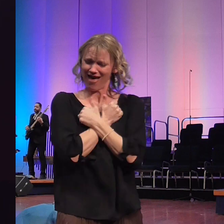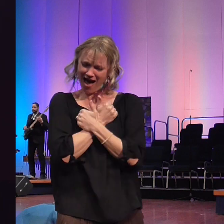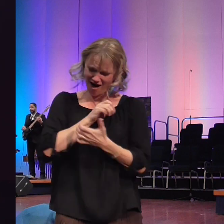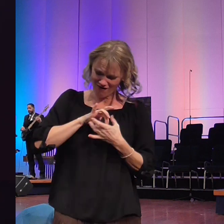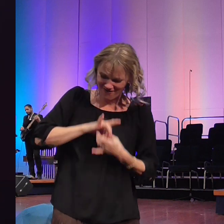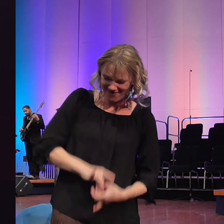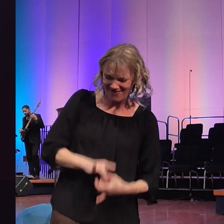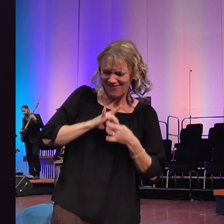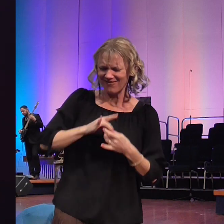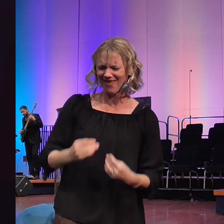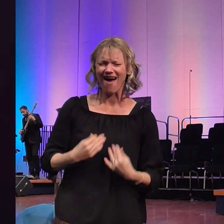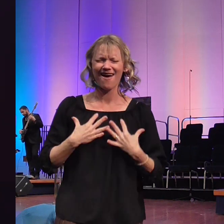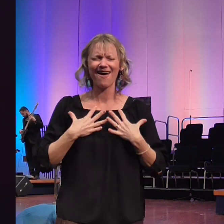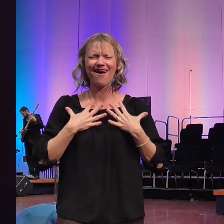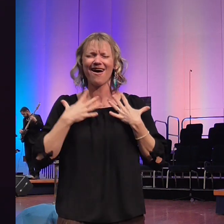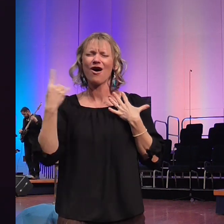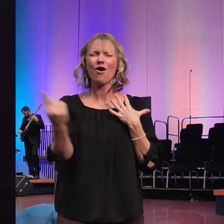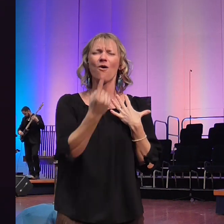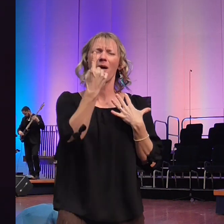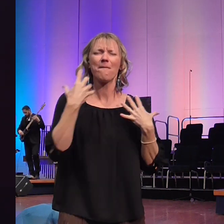one power,